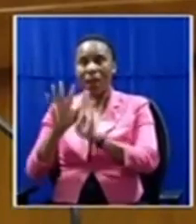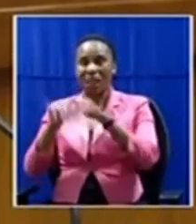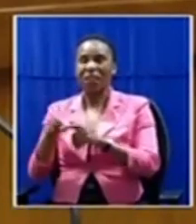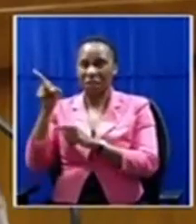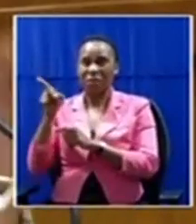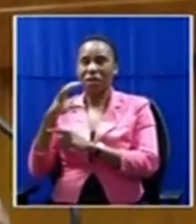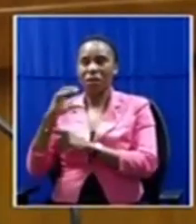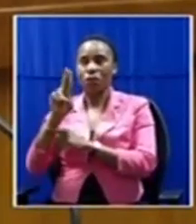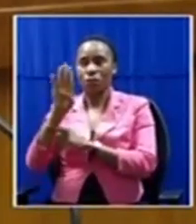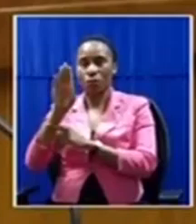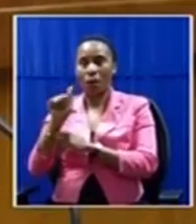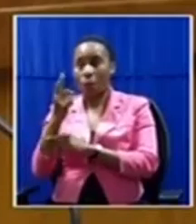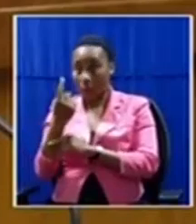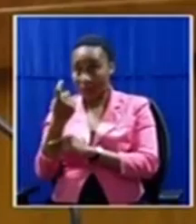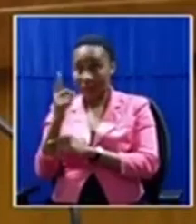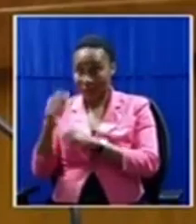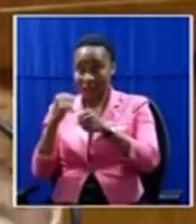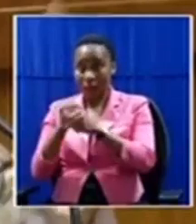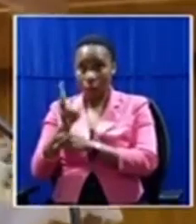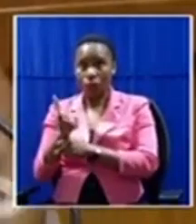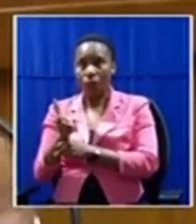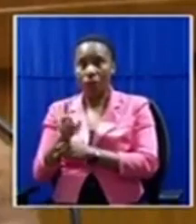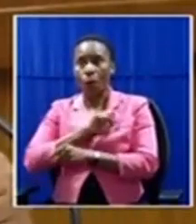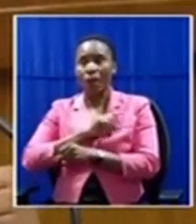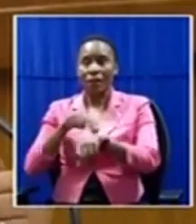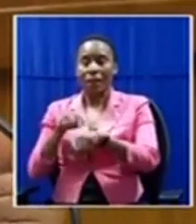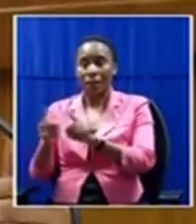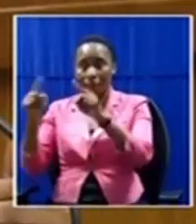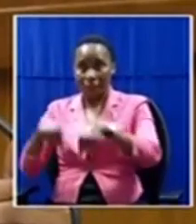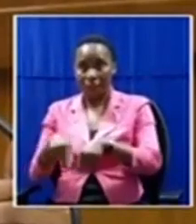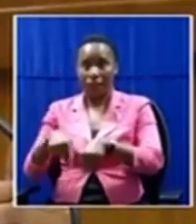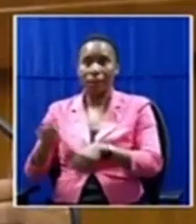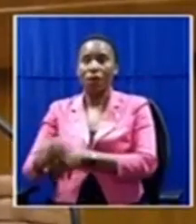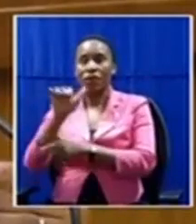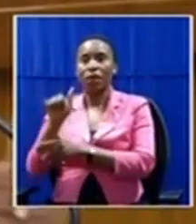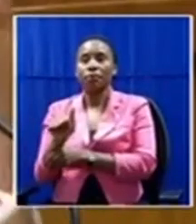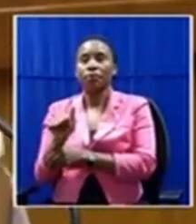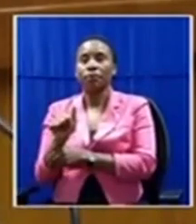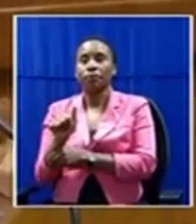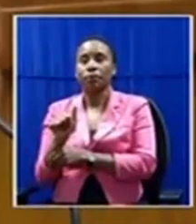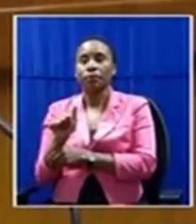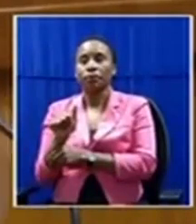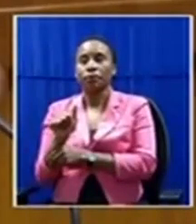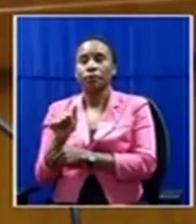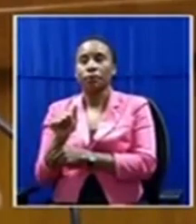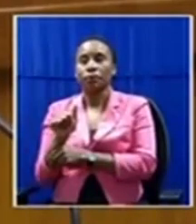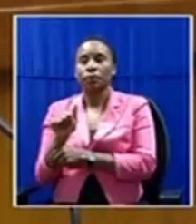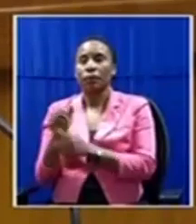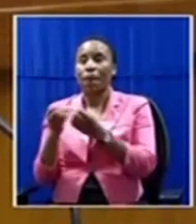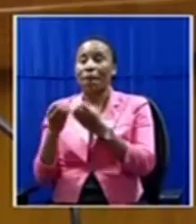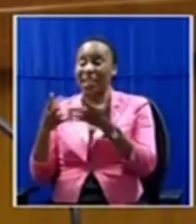in Cuba for that 1 year as well. Because when they come back to South Africa, they experience